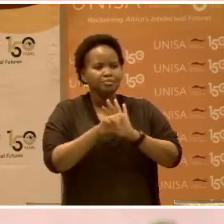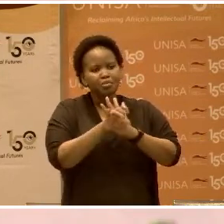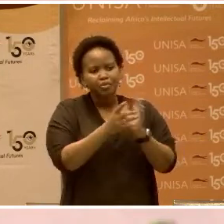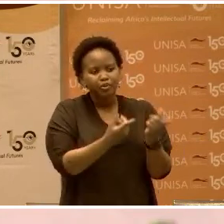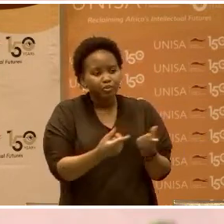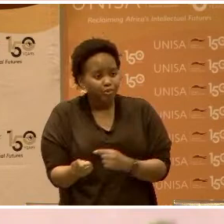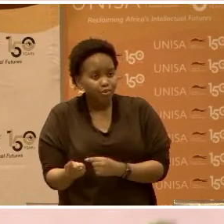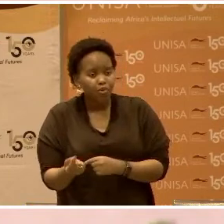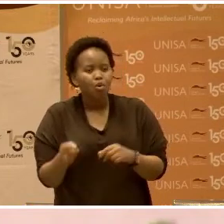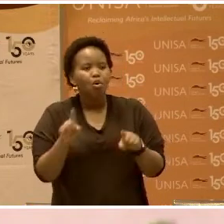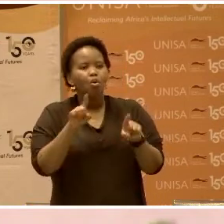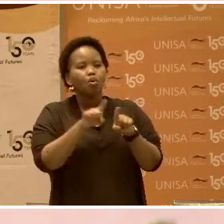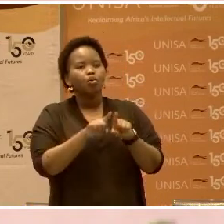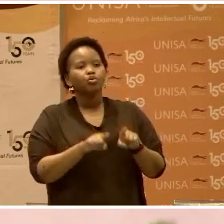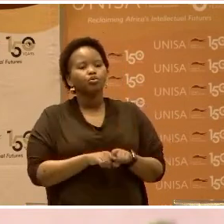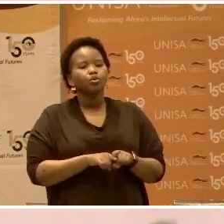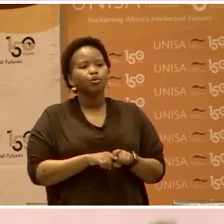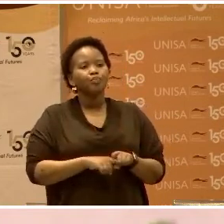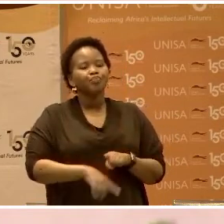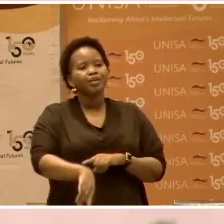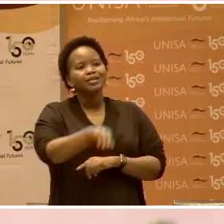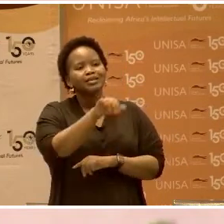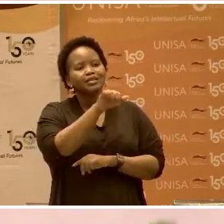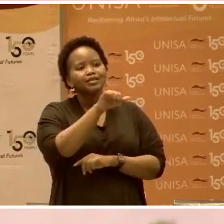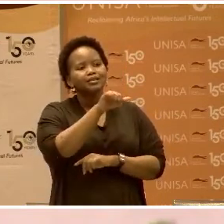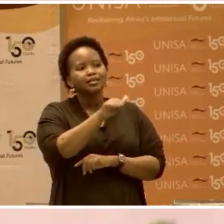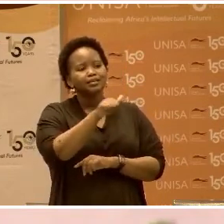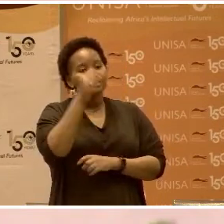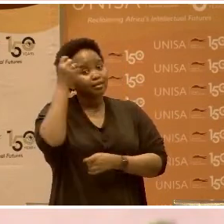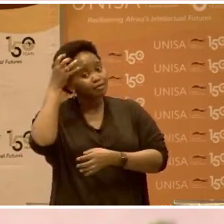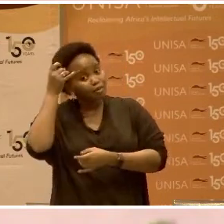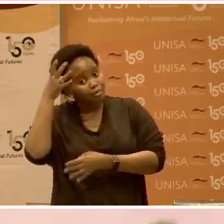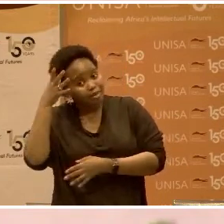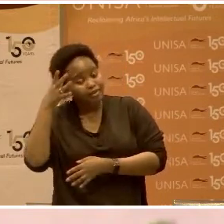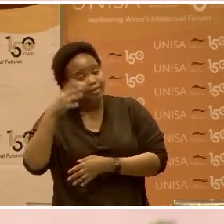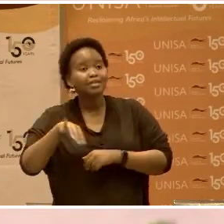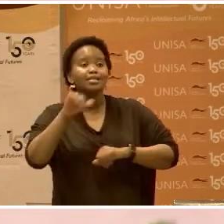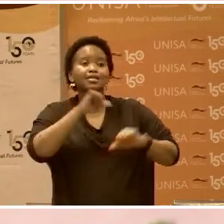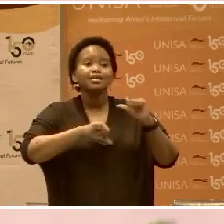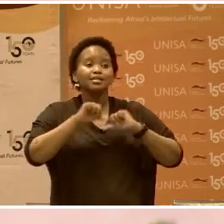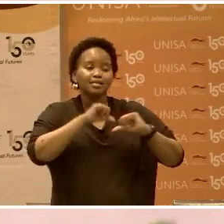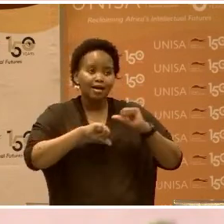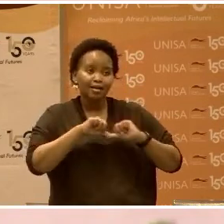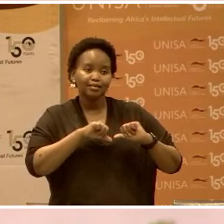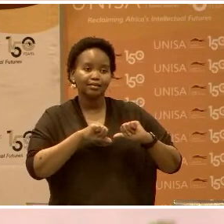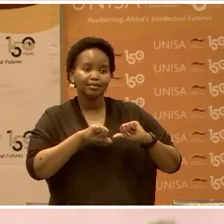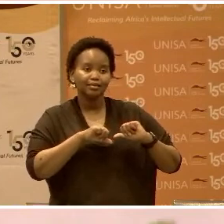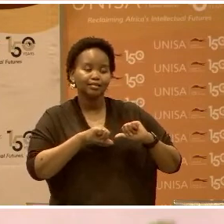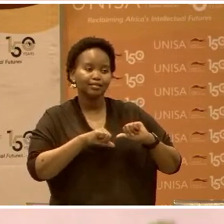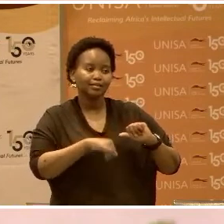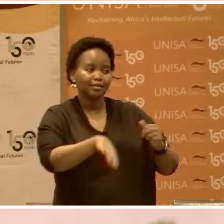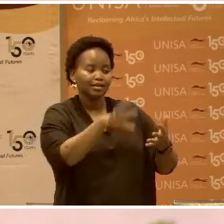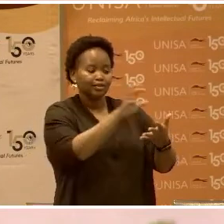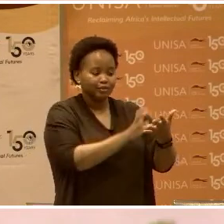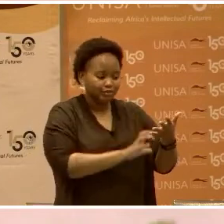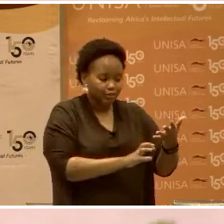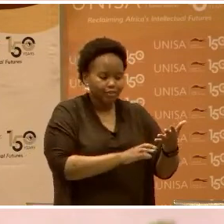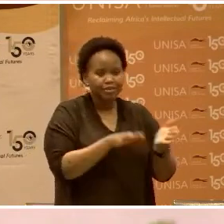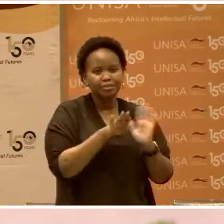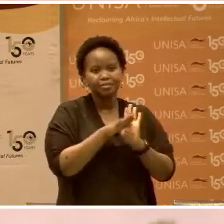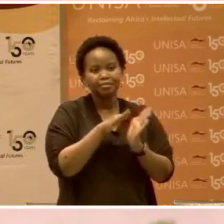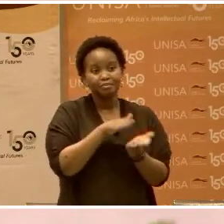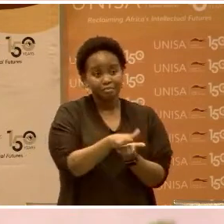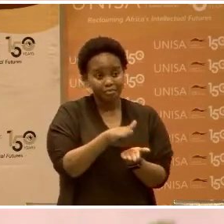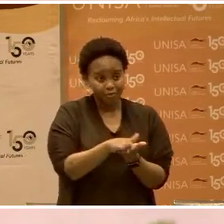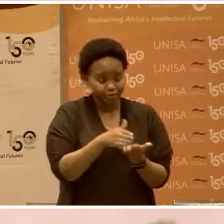6 information sciences reference texts, and he has another 4 currently ongoing. As of 13